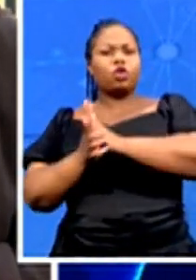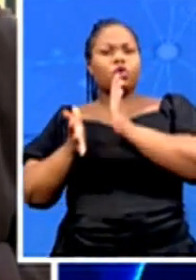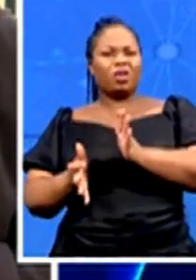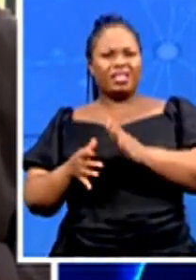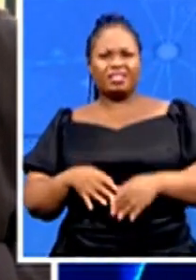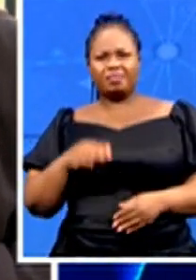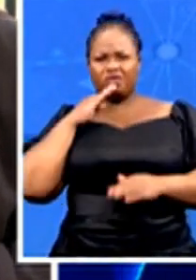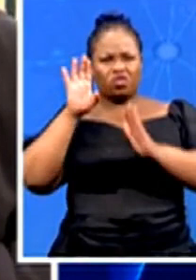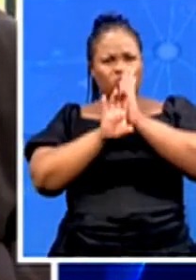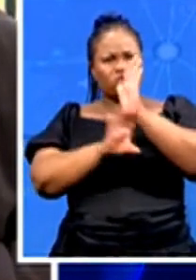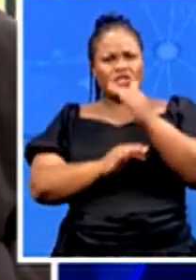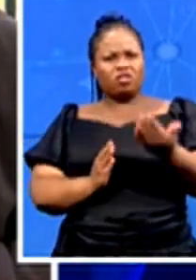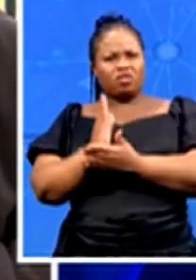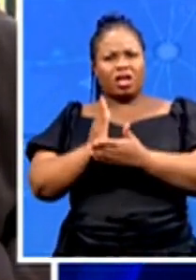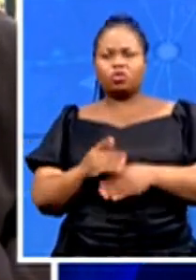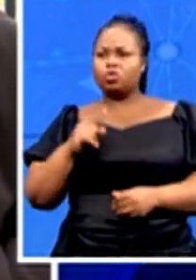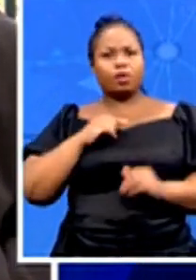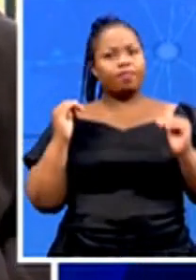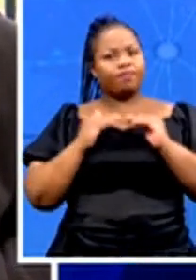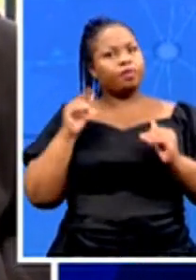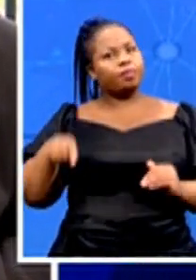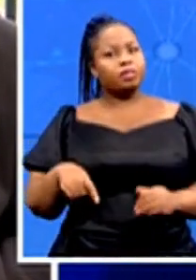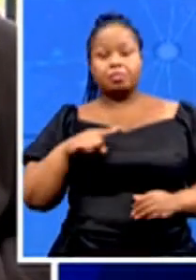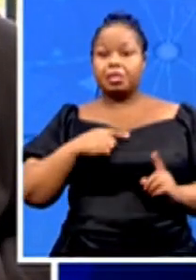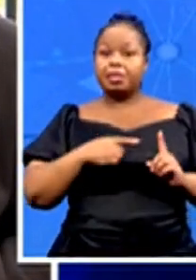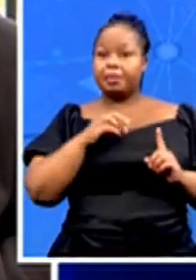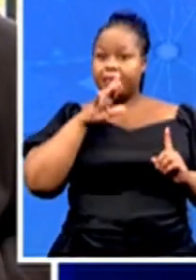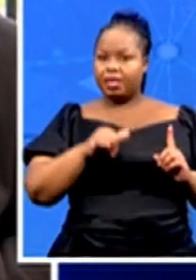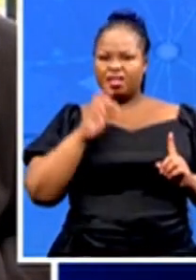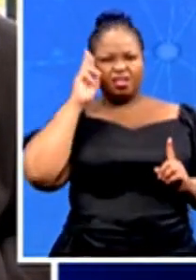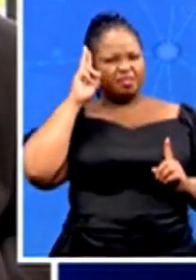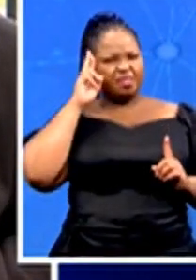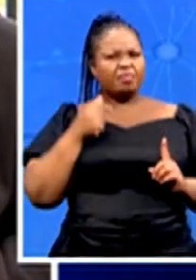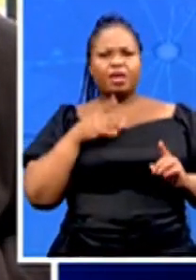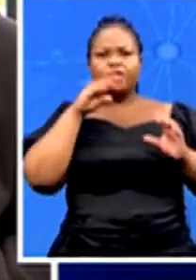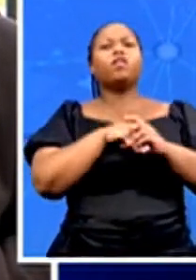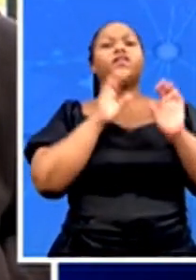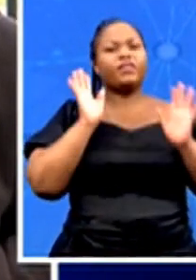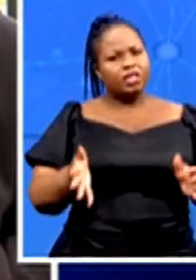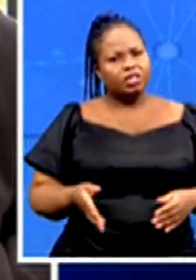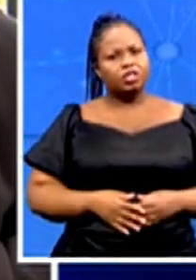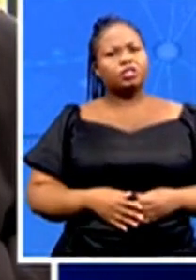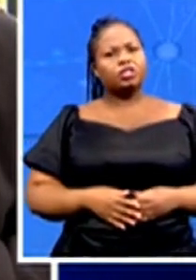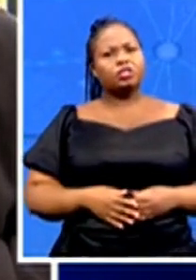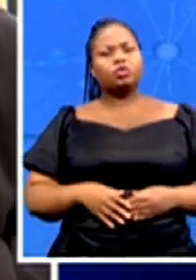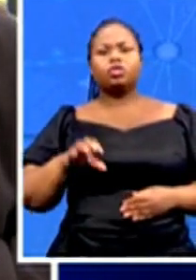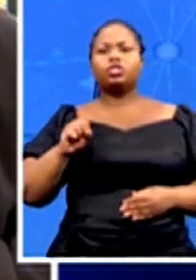trial, given the fact that Billy Downer, remember, was largely involved in the Shabri Sheikh case?